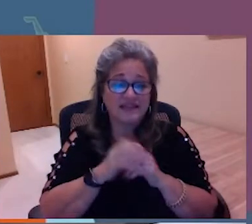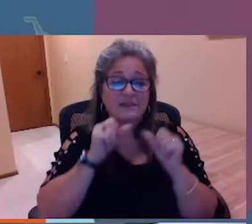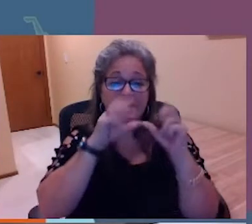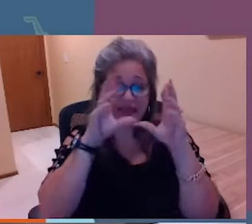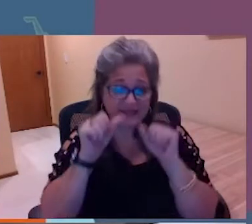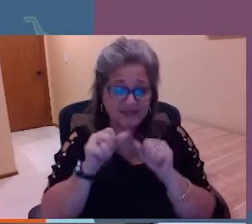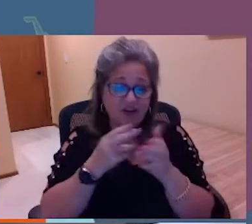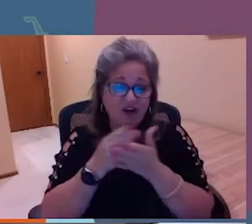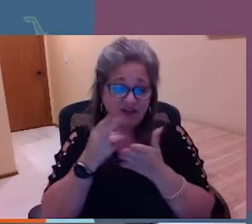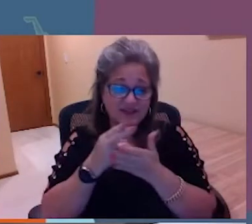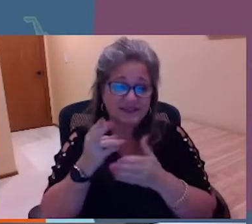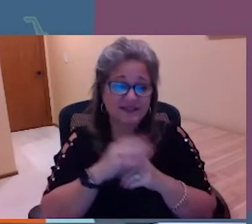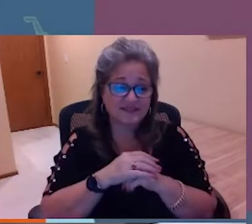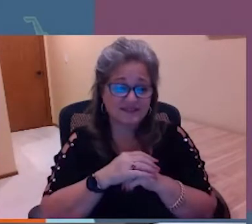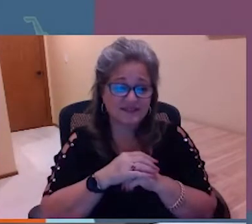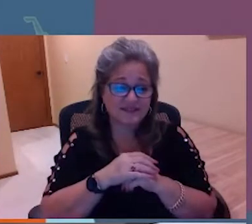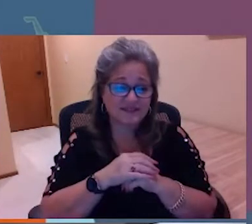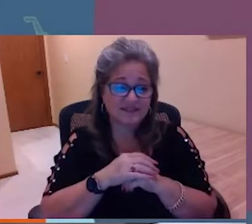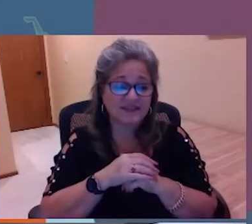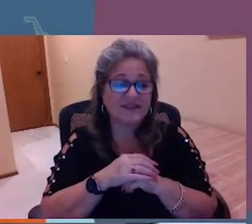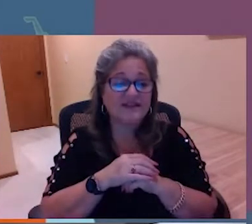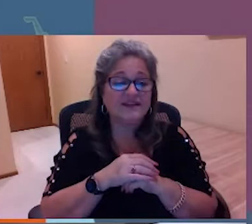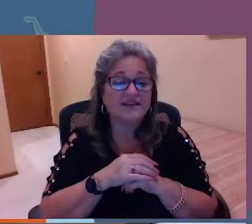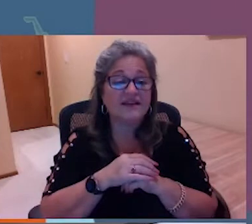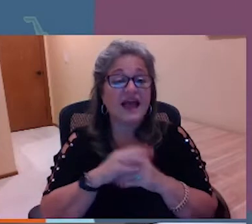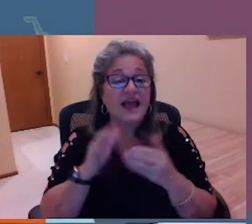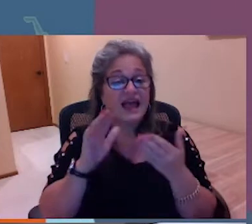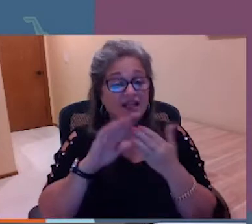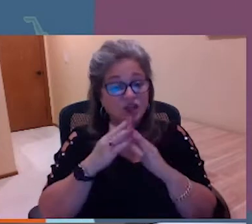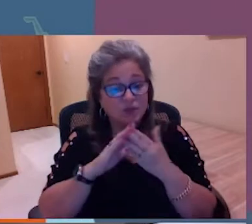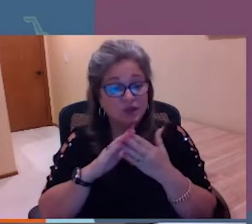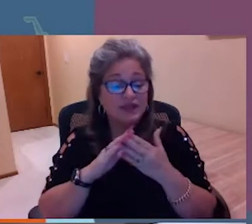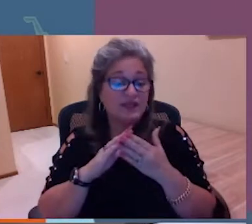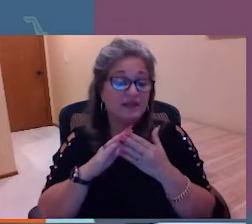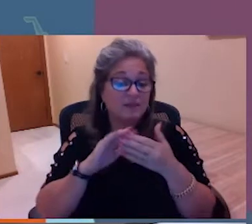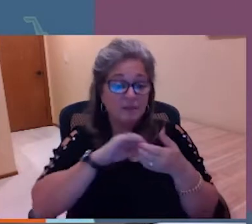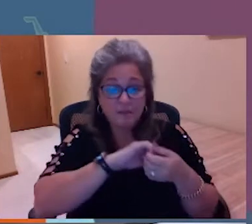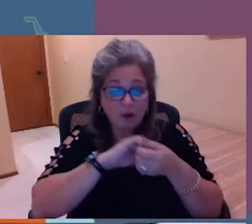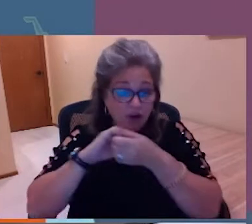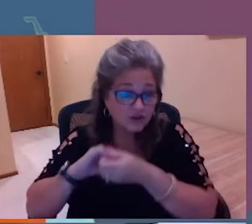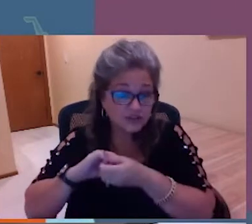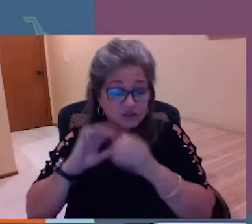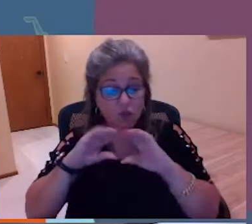true. And then, you know, community partners, the organizations we work with,